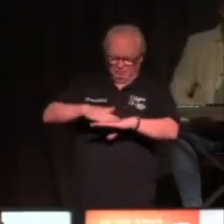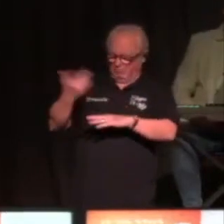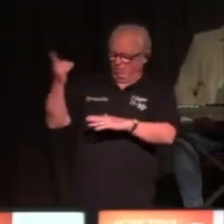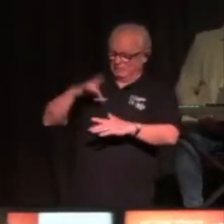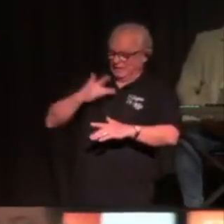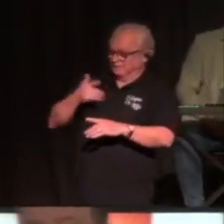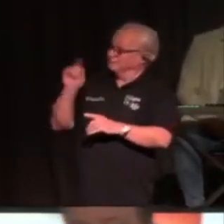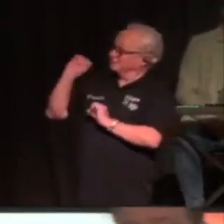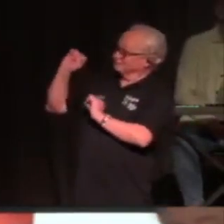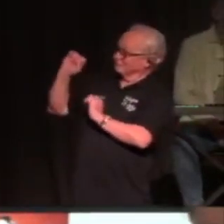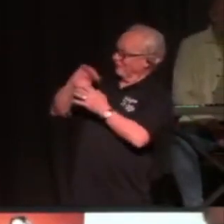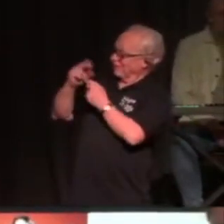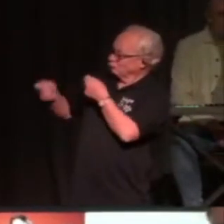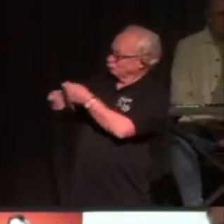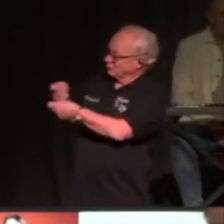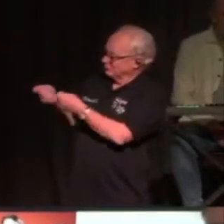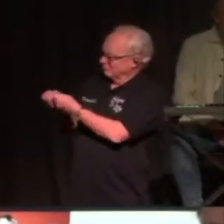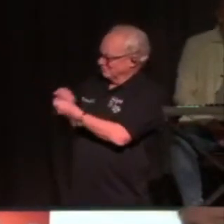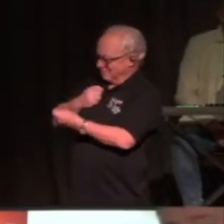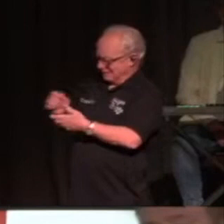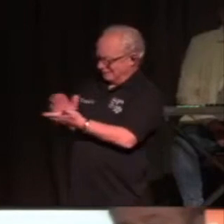I will meet him as judge.